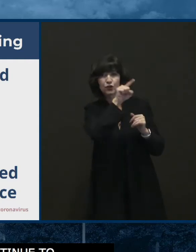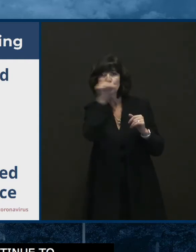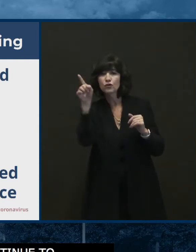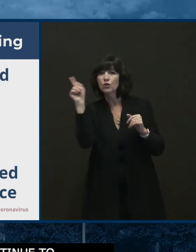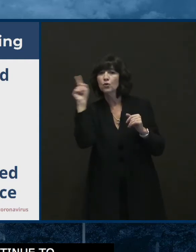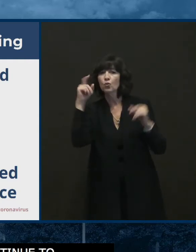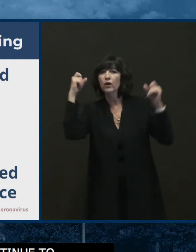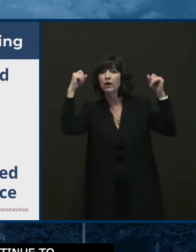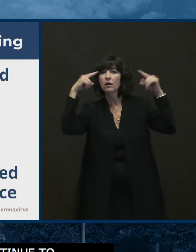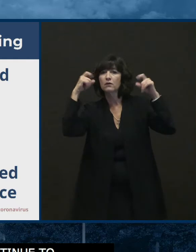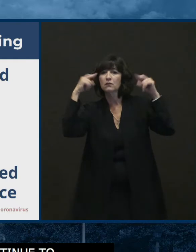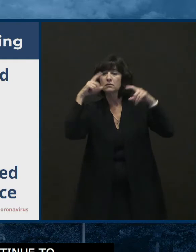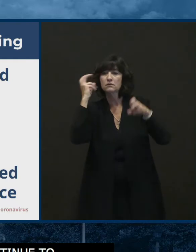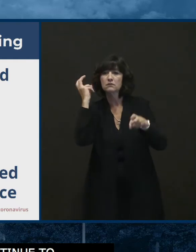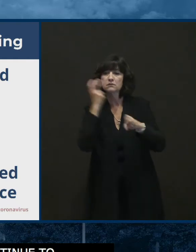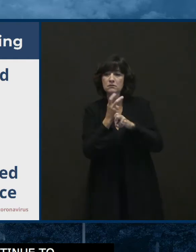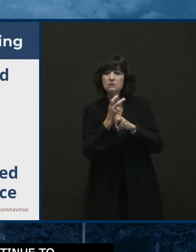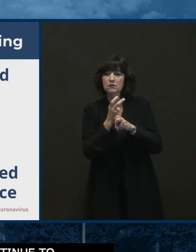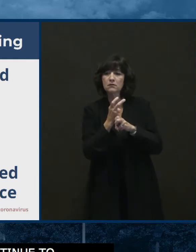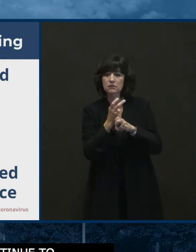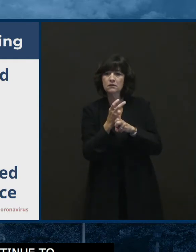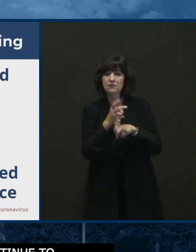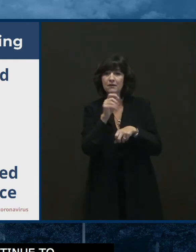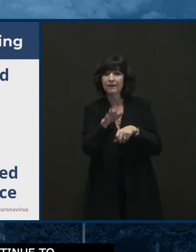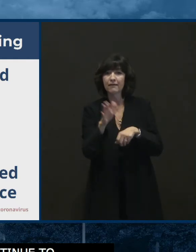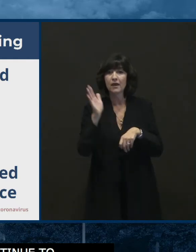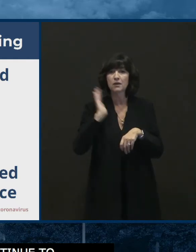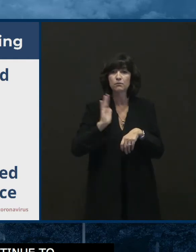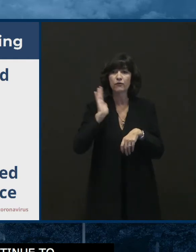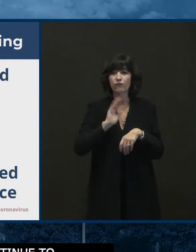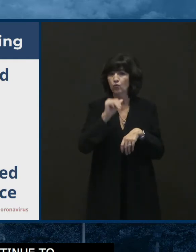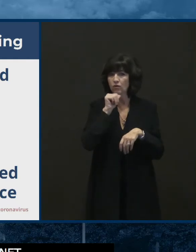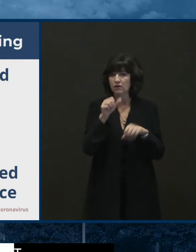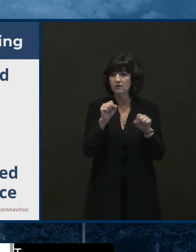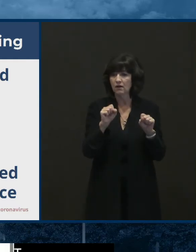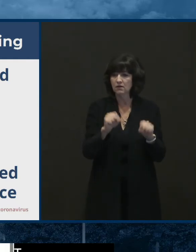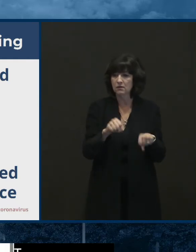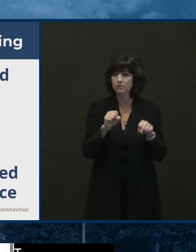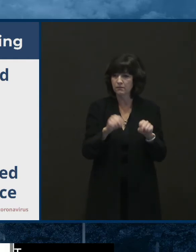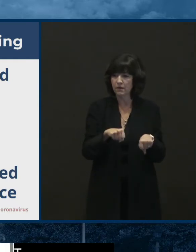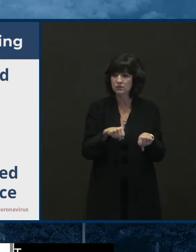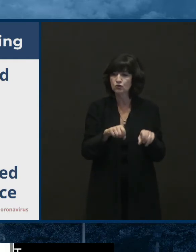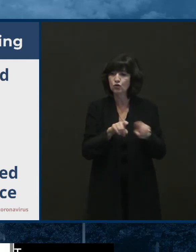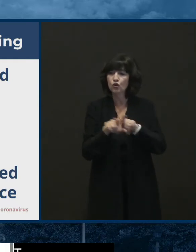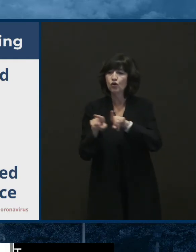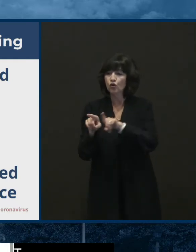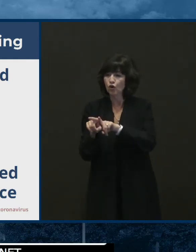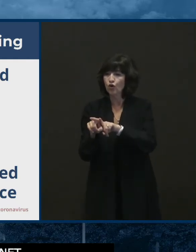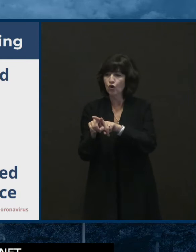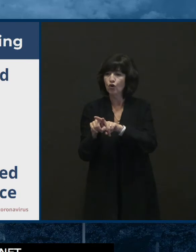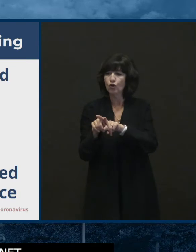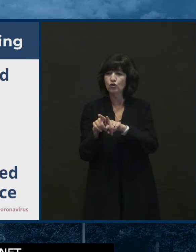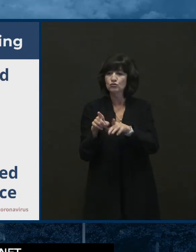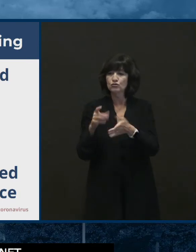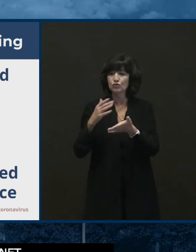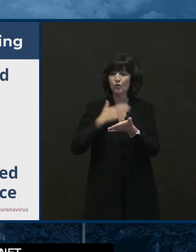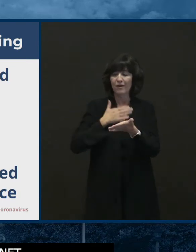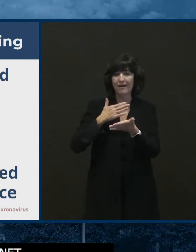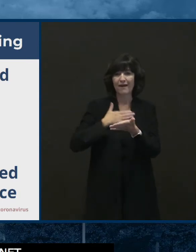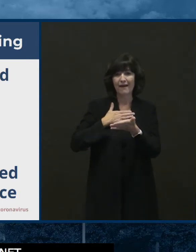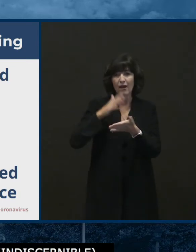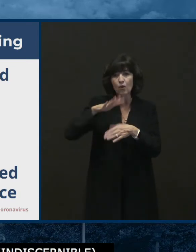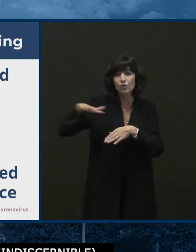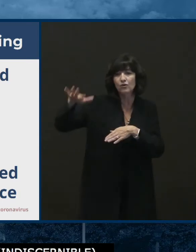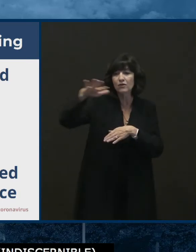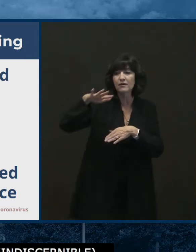not possible before, but we also work on affordability for our families. We have expanded